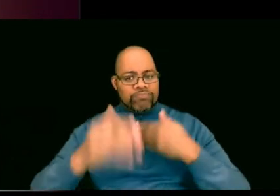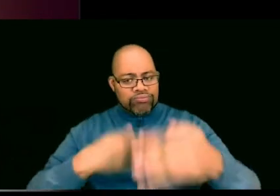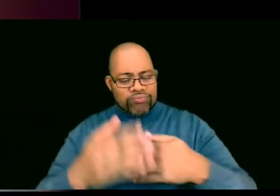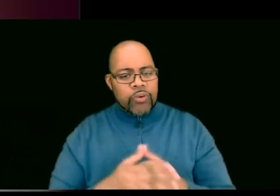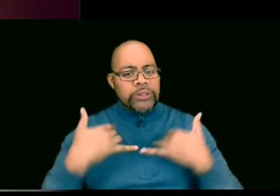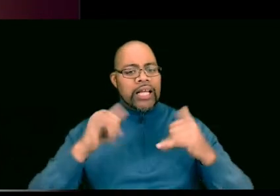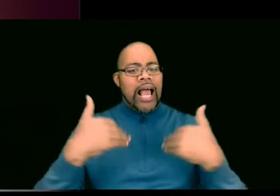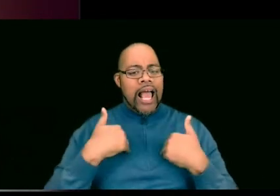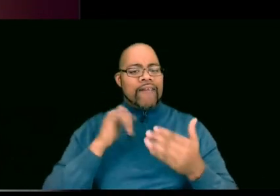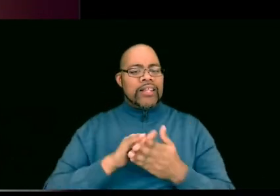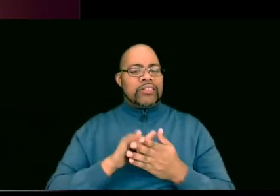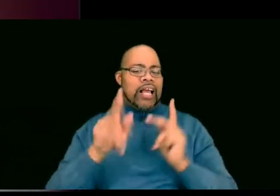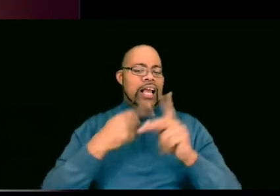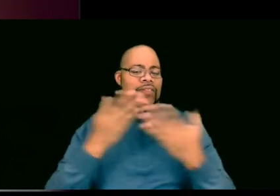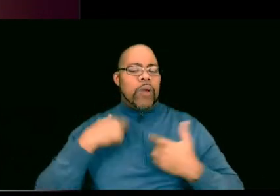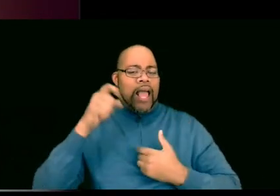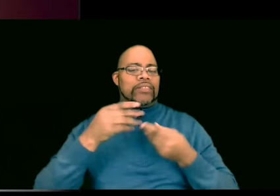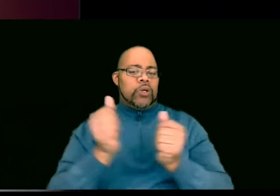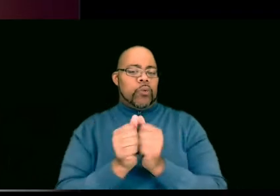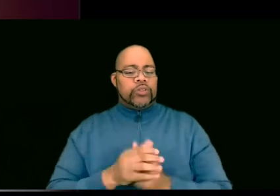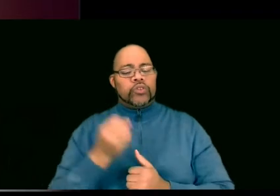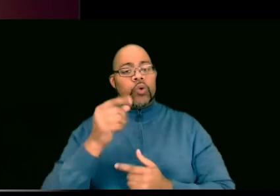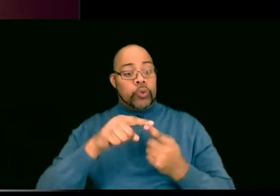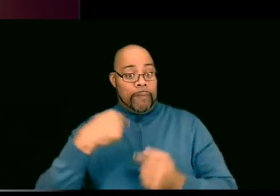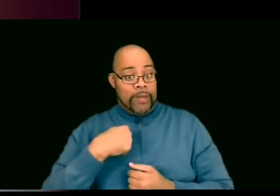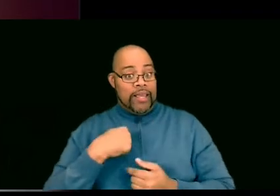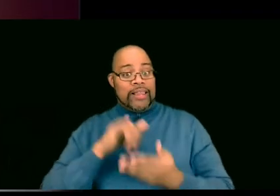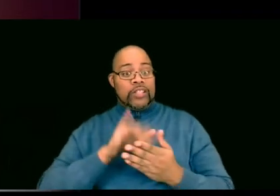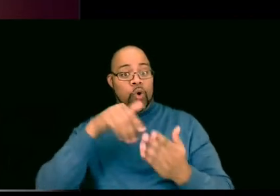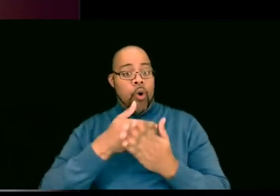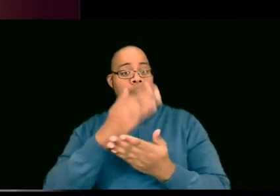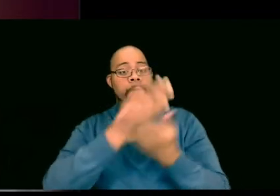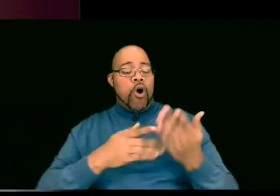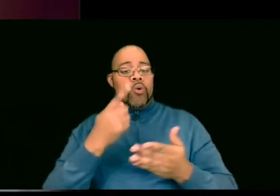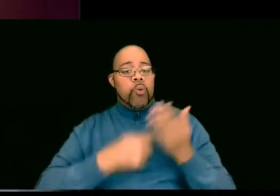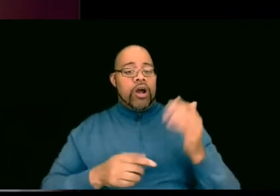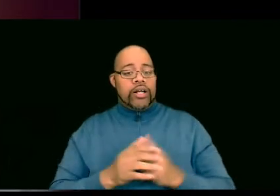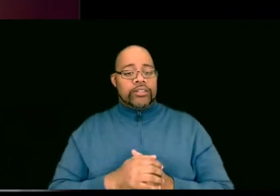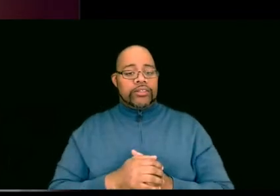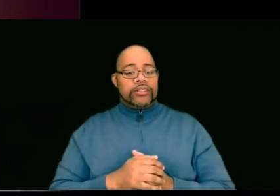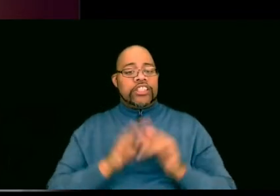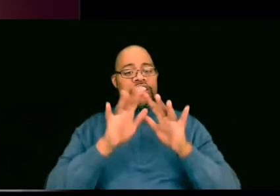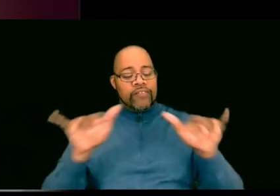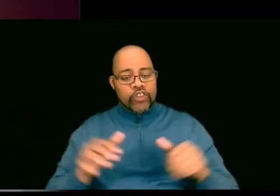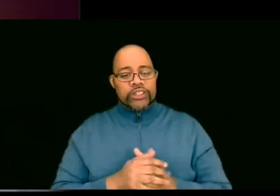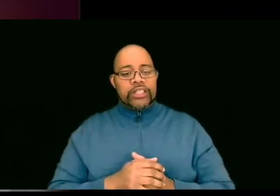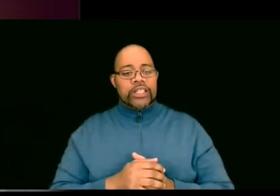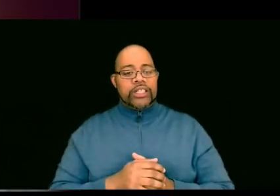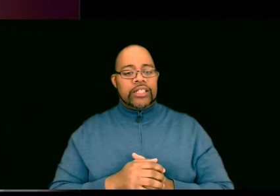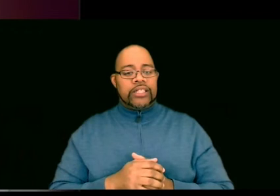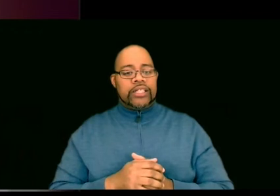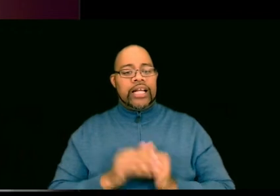running, you see. We still have those kinds of things that we have to deal with. So to me, that's all part of what